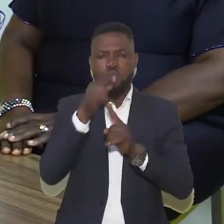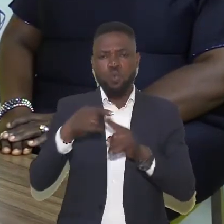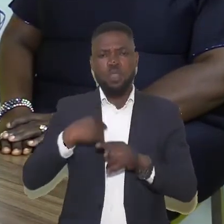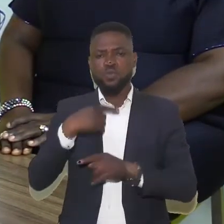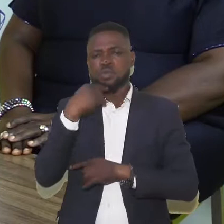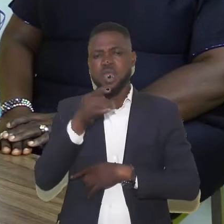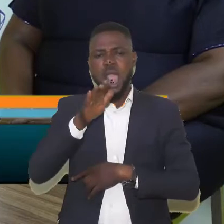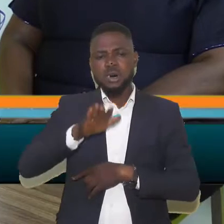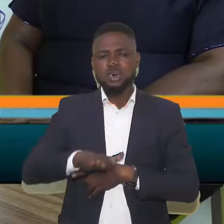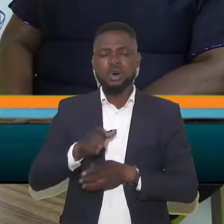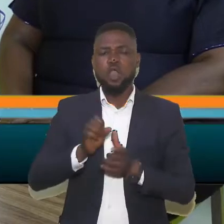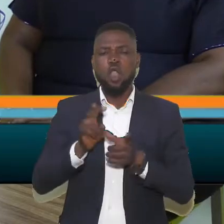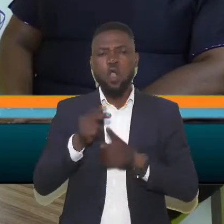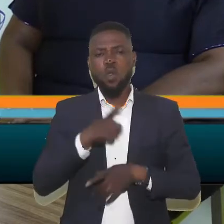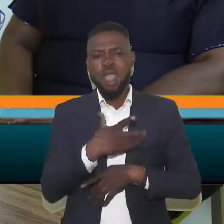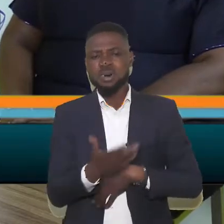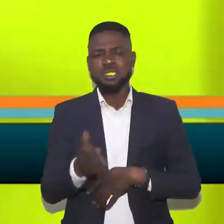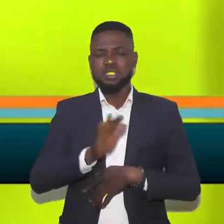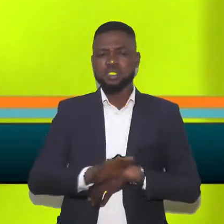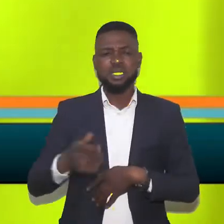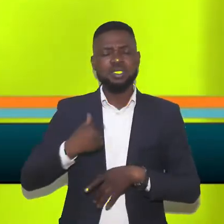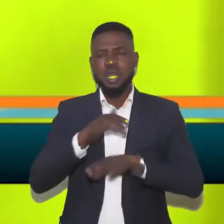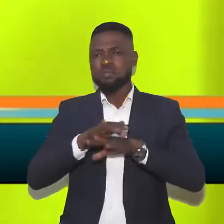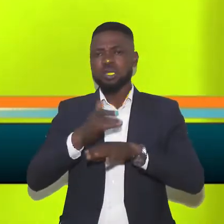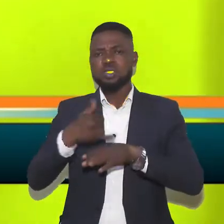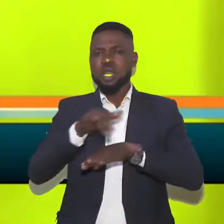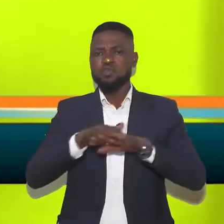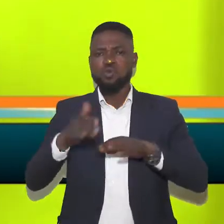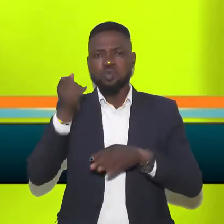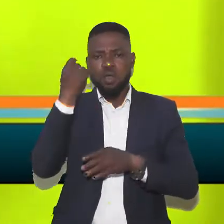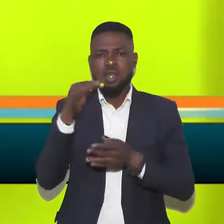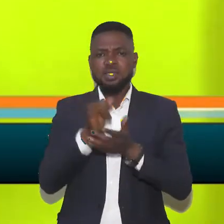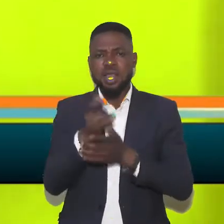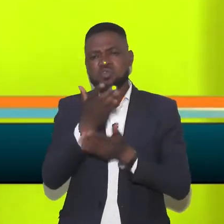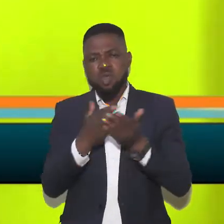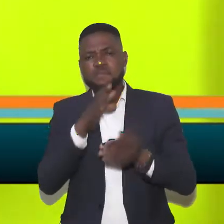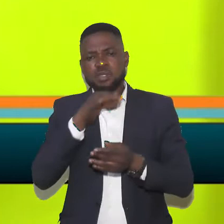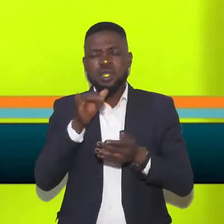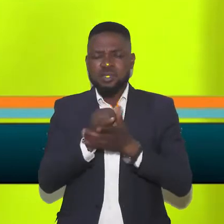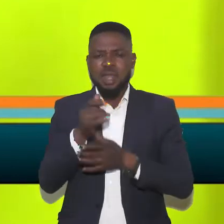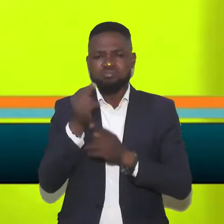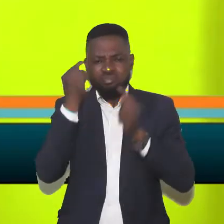say child or anything children, they don't understand the fact that there are some ages that are still